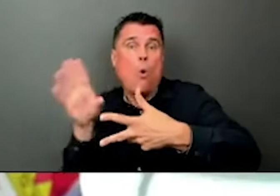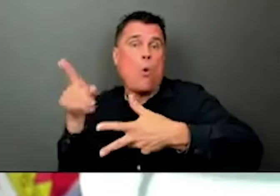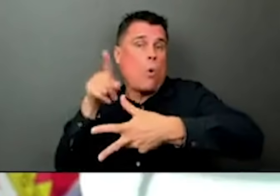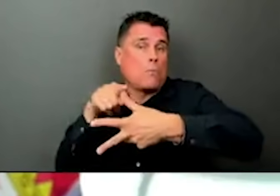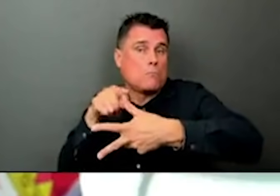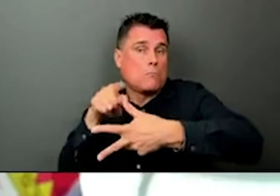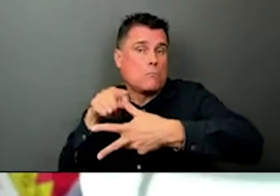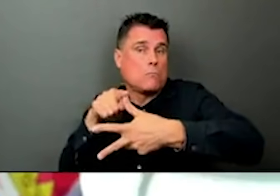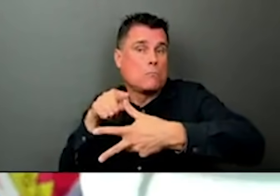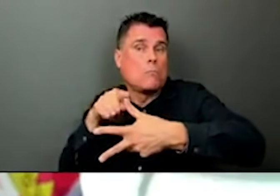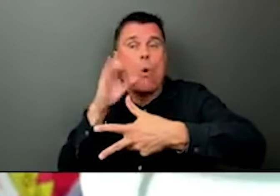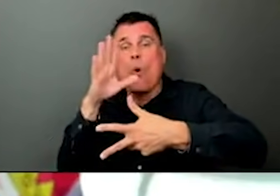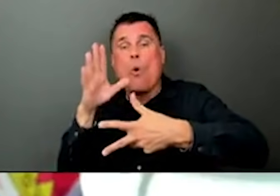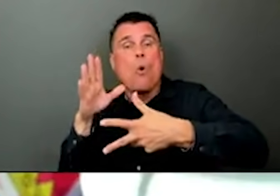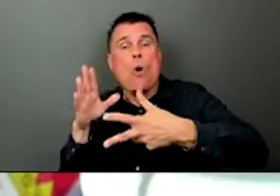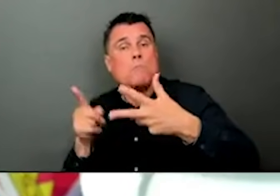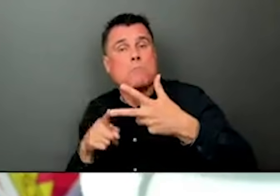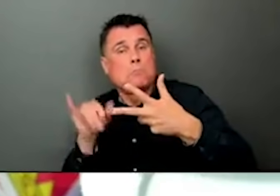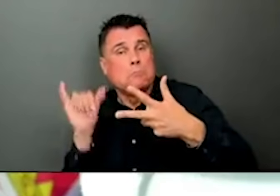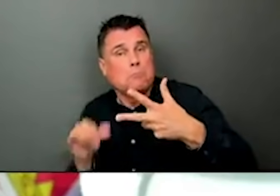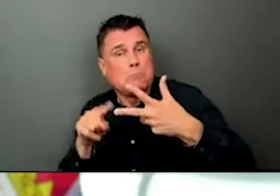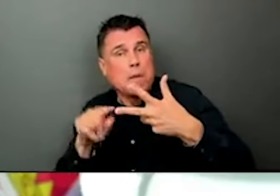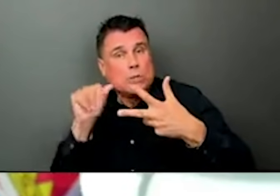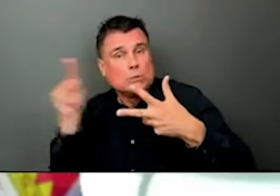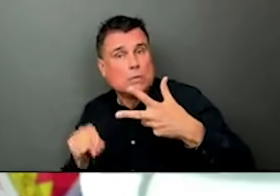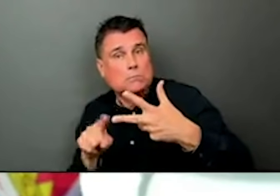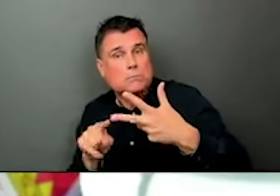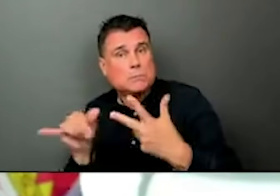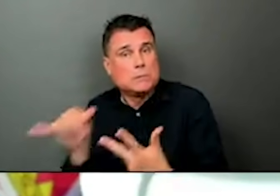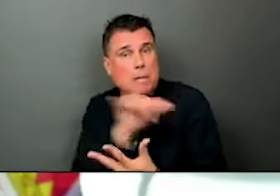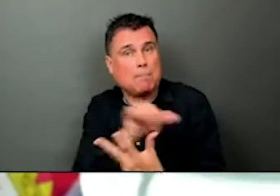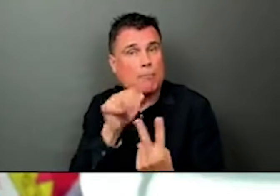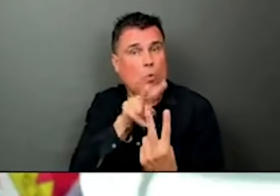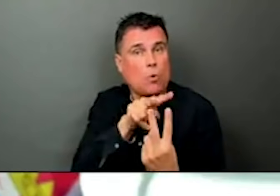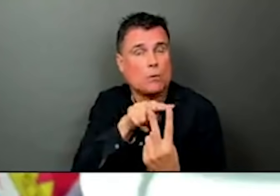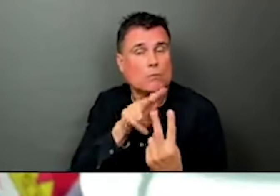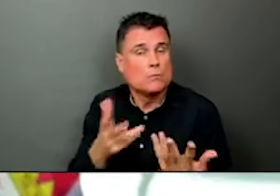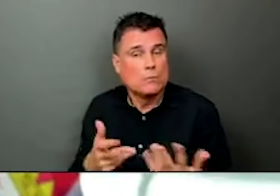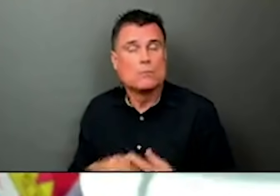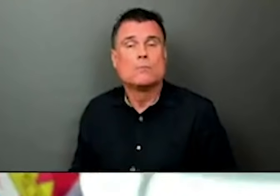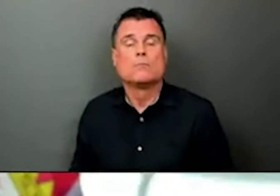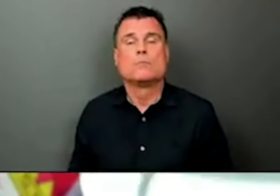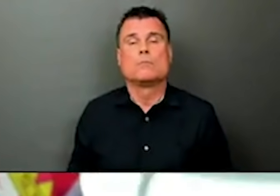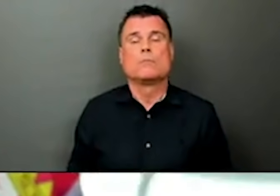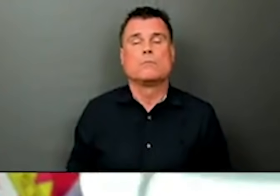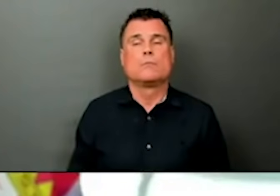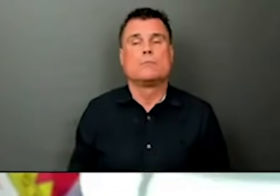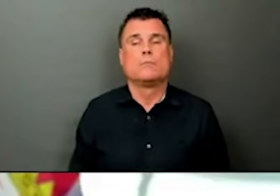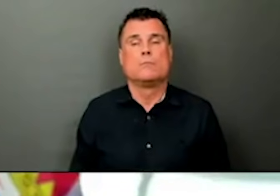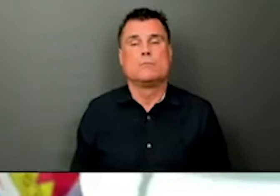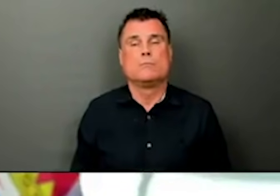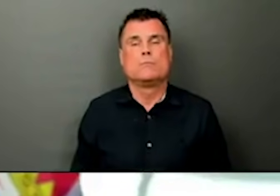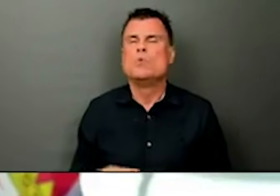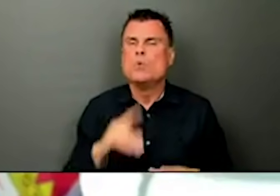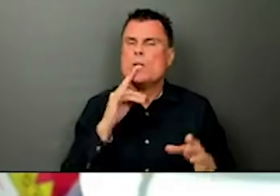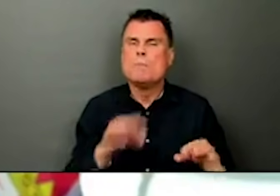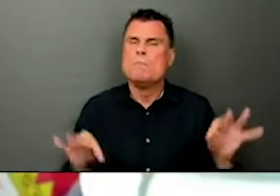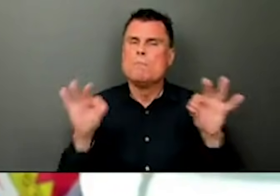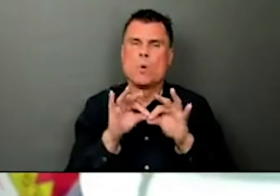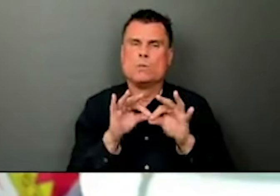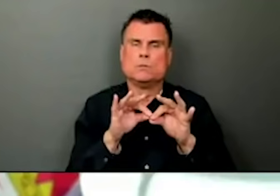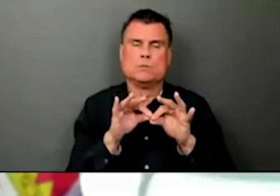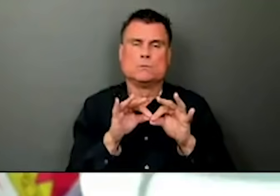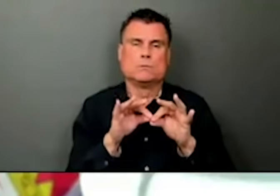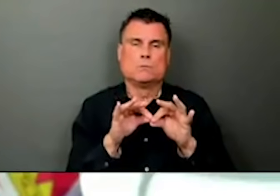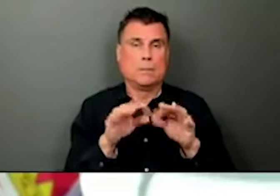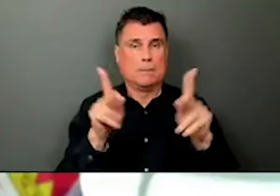it is important that patients have the opportunity to consider all of